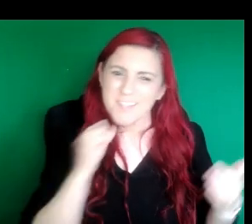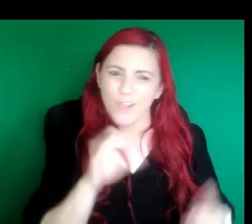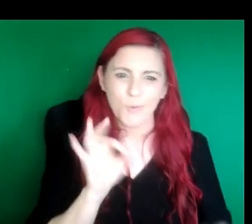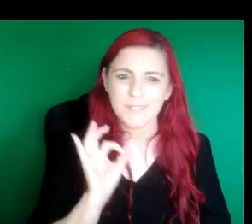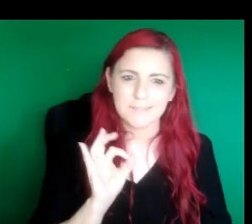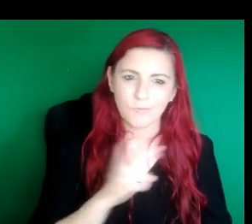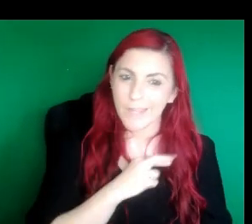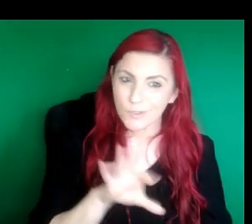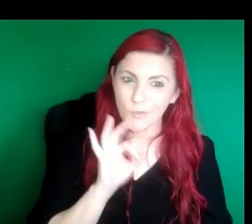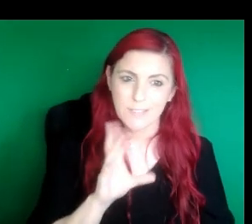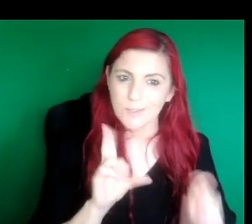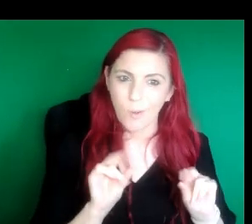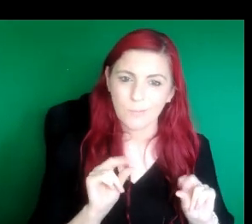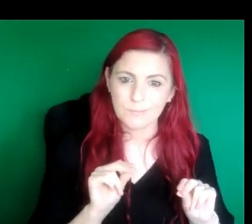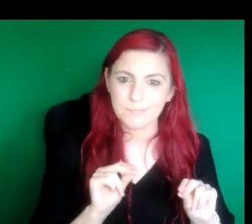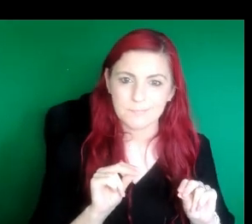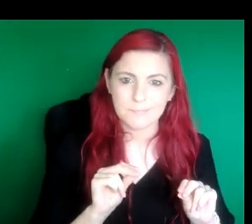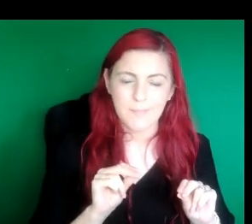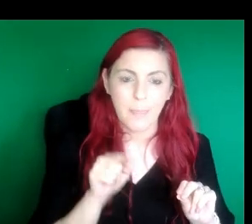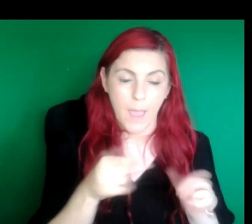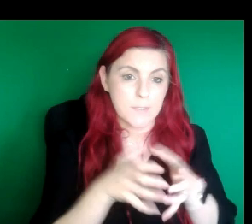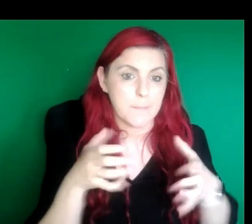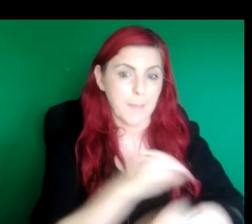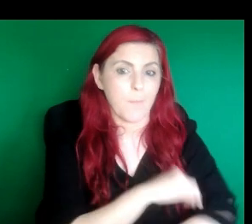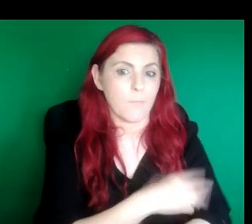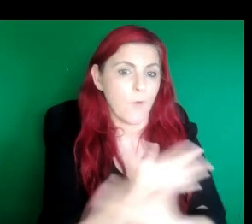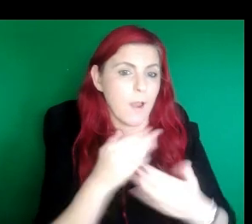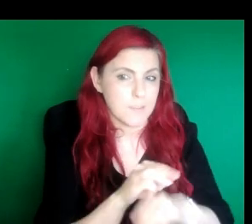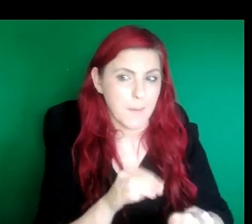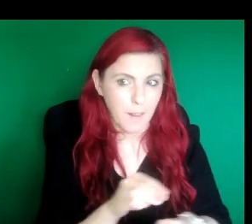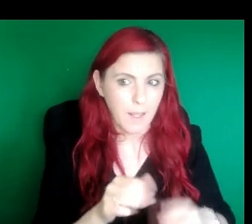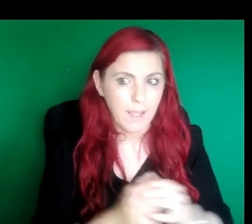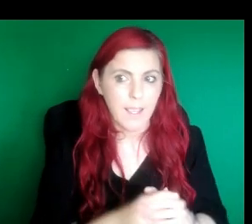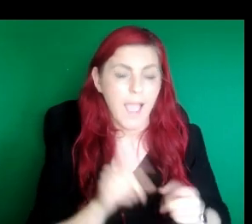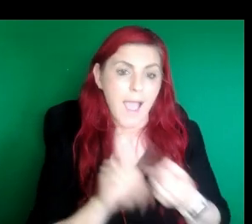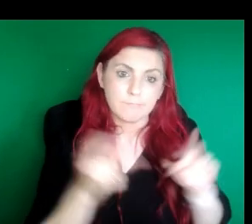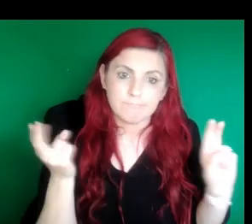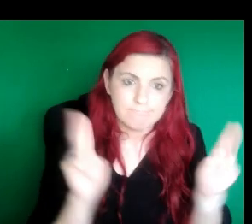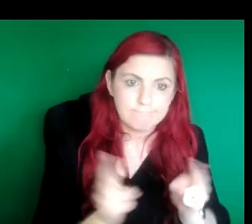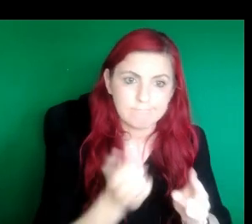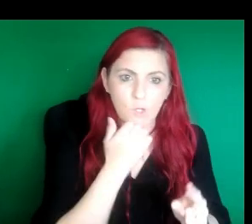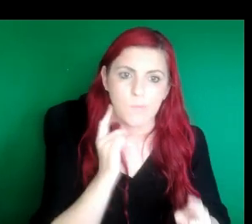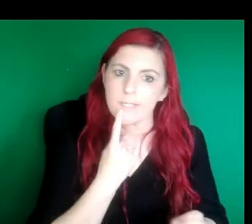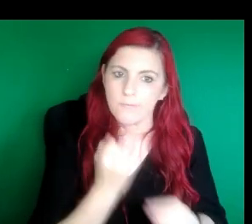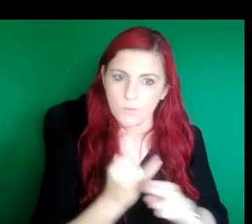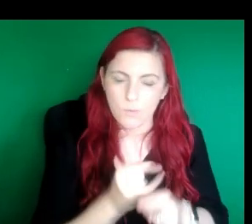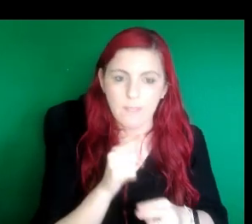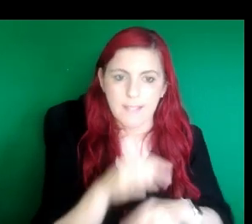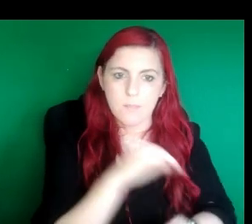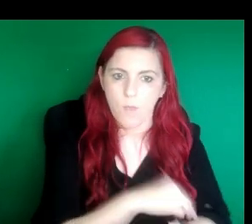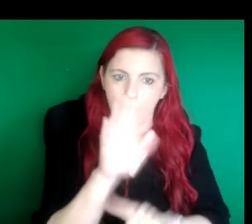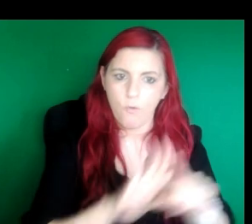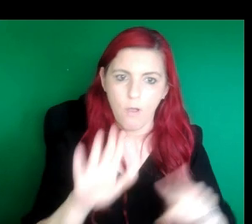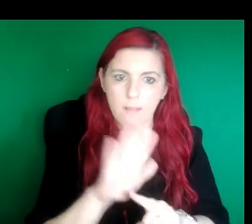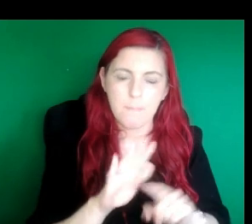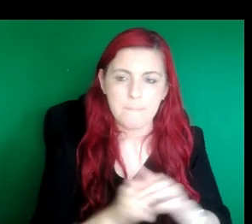a choice for you. And that was a big problem for people. And then the dwindling numbers of deaf schools, that's a problem across the